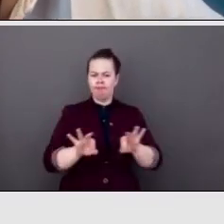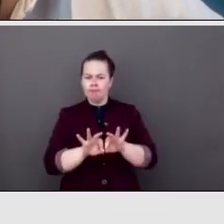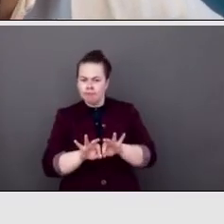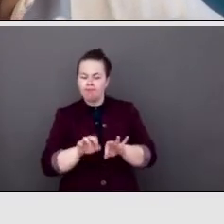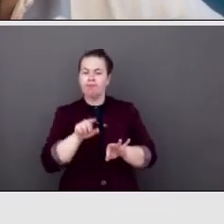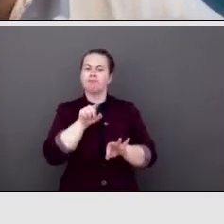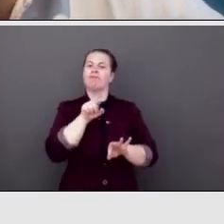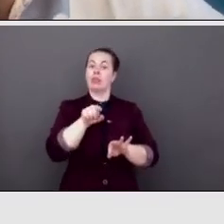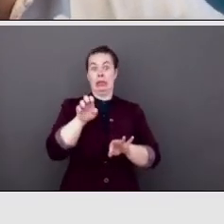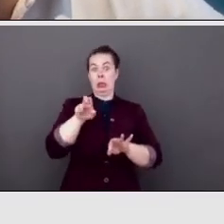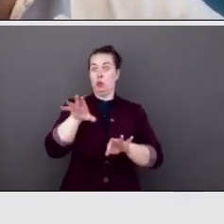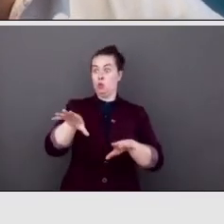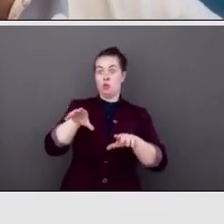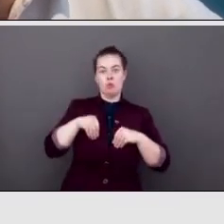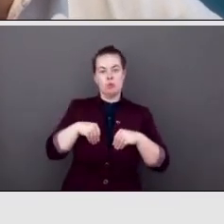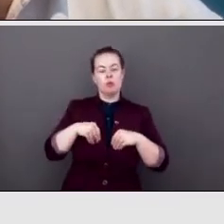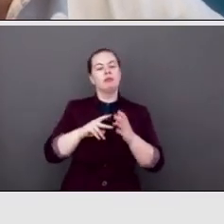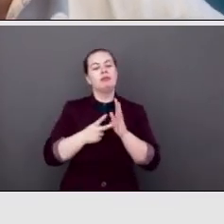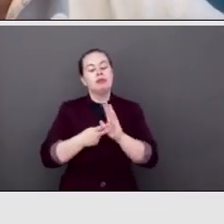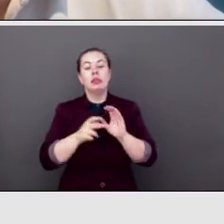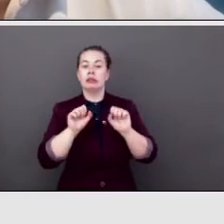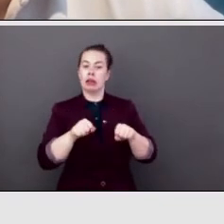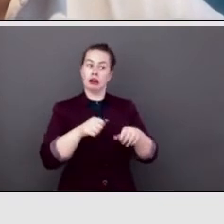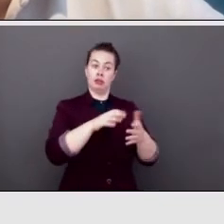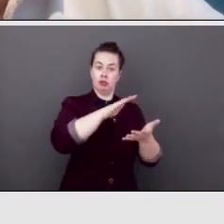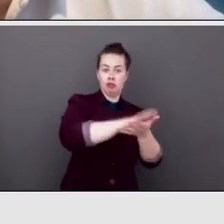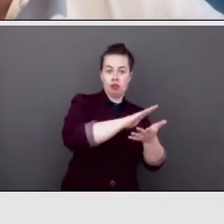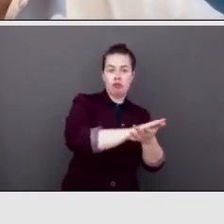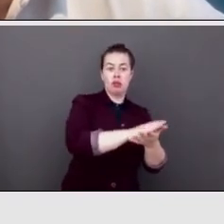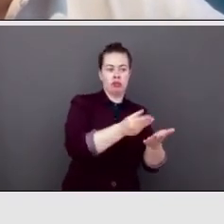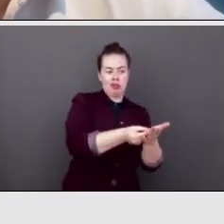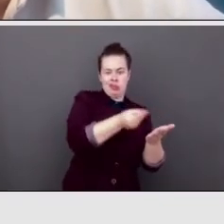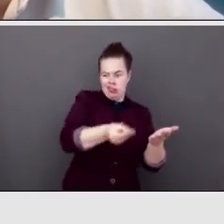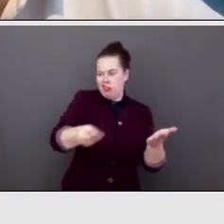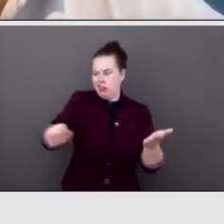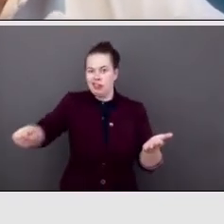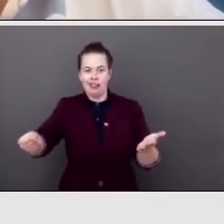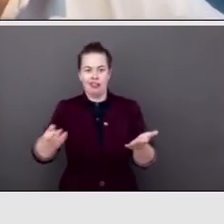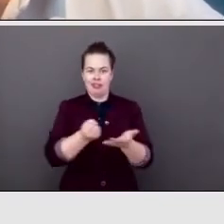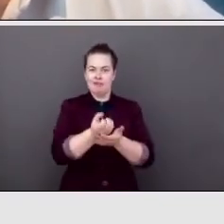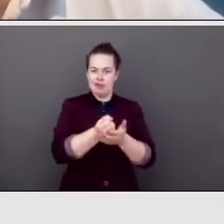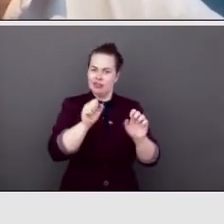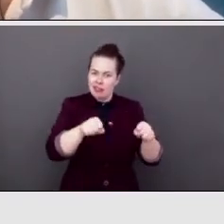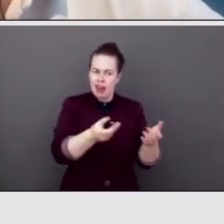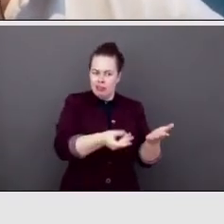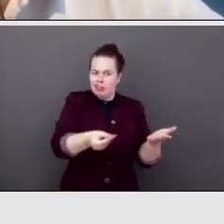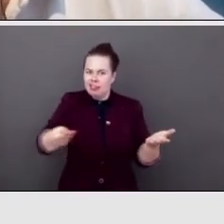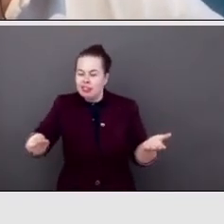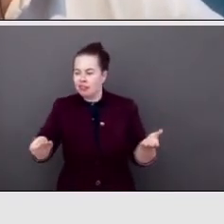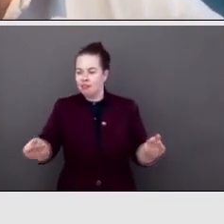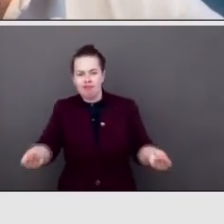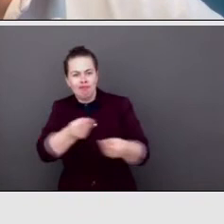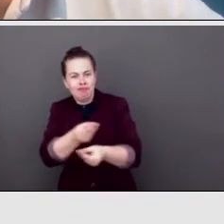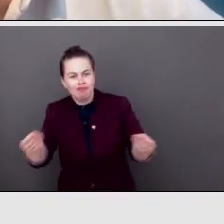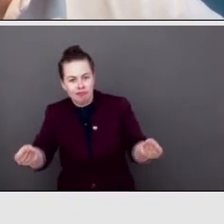Architecture, and allows you to exchange standardized documents from one endpoint to another. In the future, there is a new standard that is